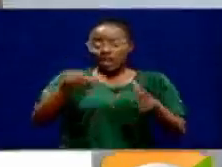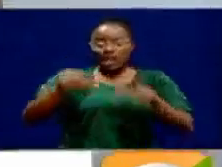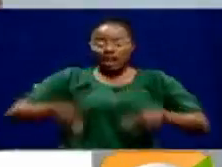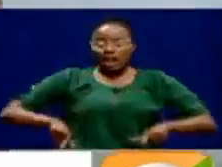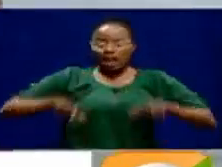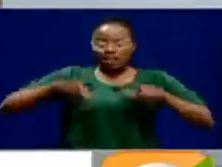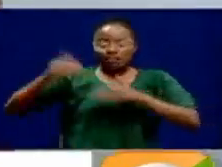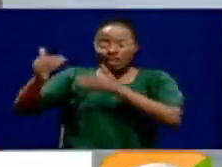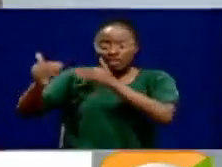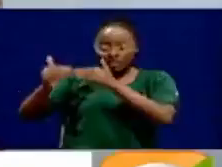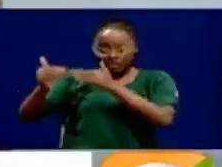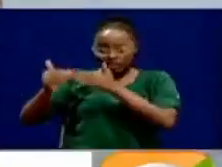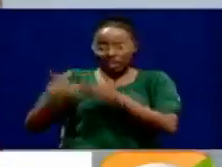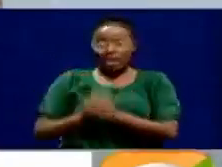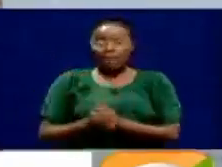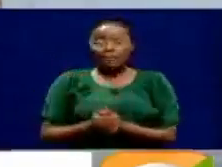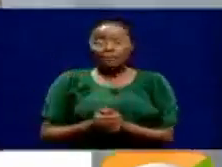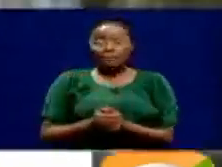downstream.